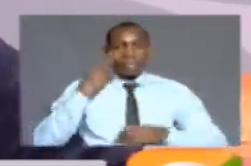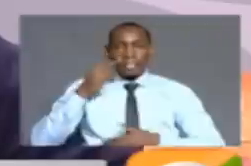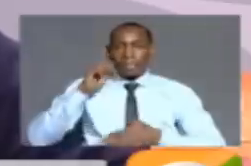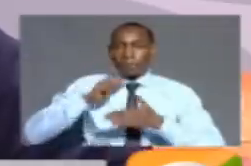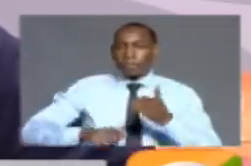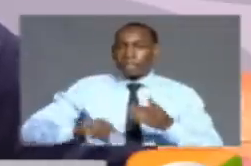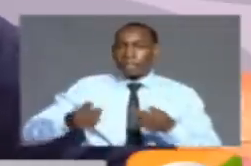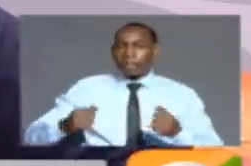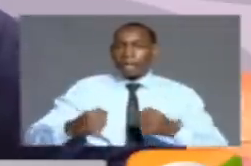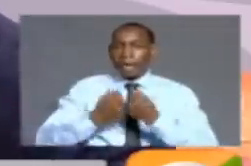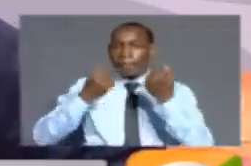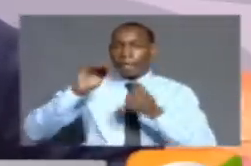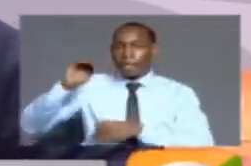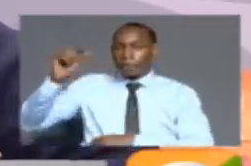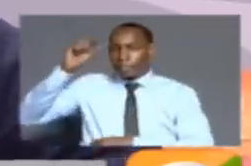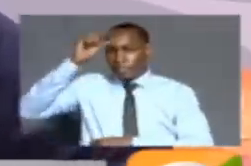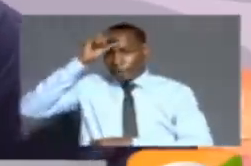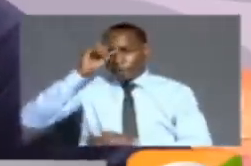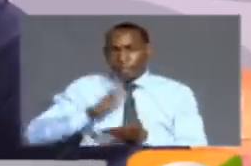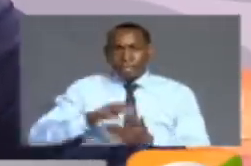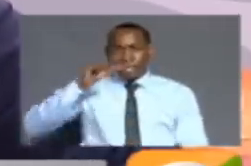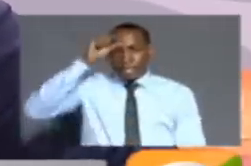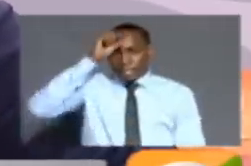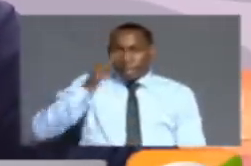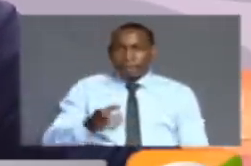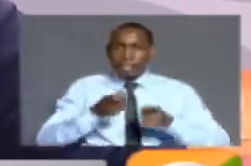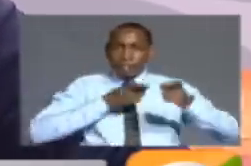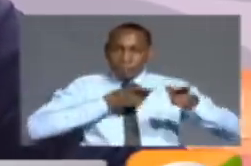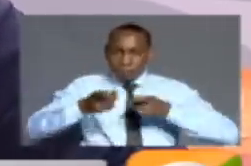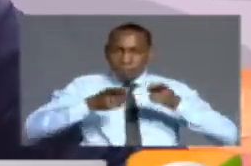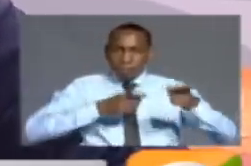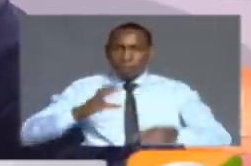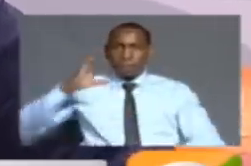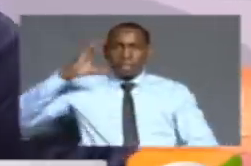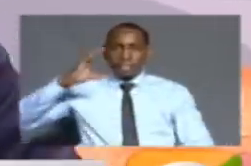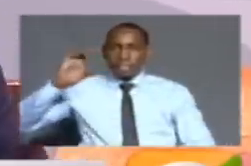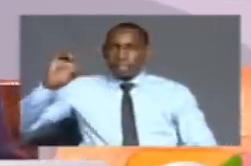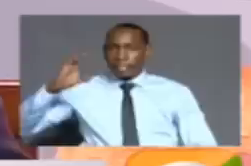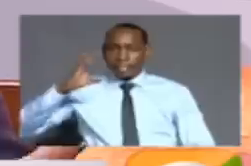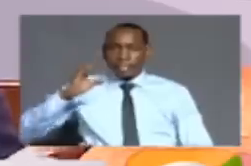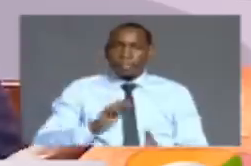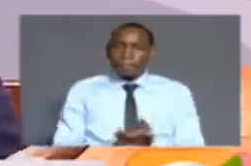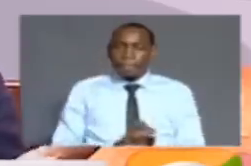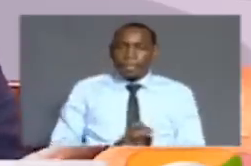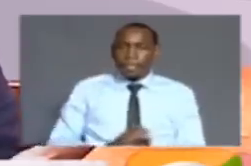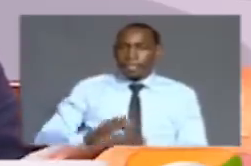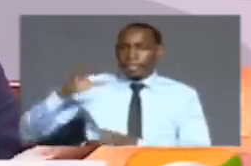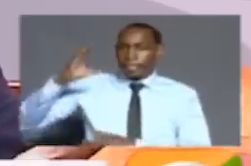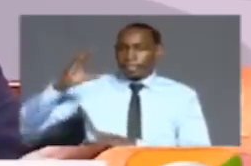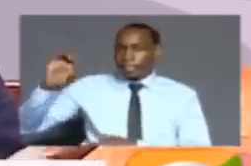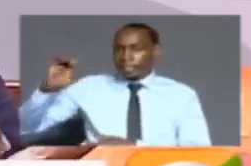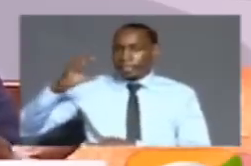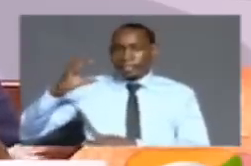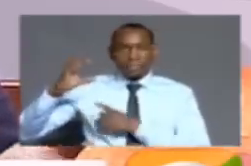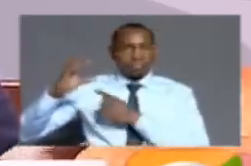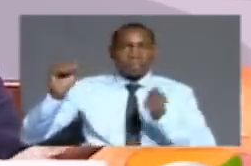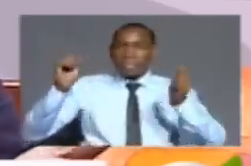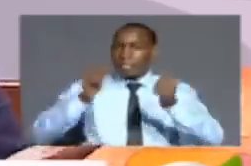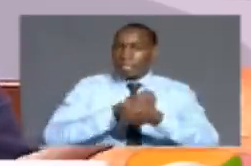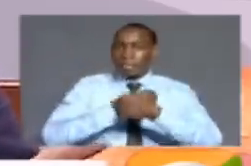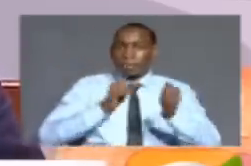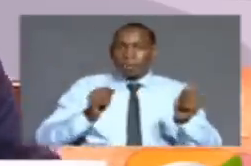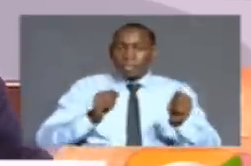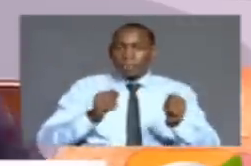county governments. Governors are controlling the CECs, okay? Yeah. The CECs cannot be able to move